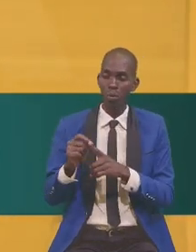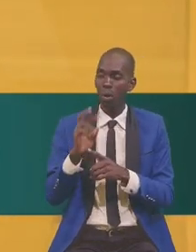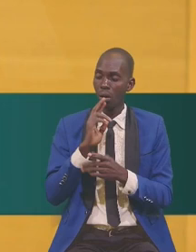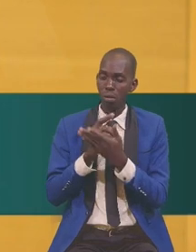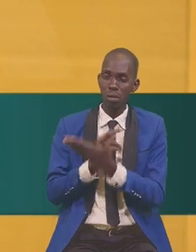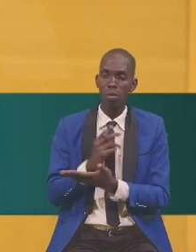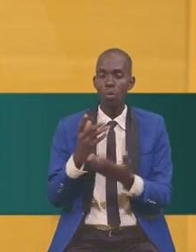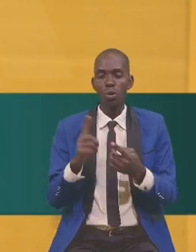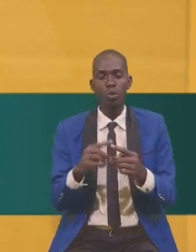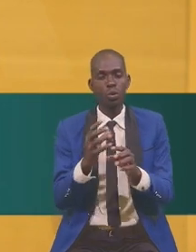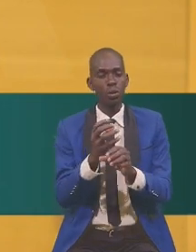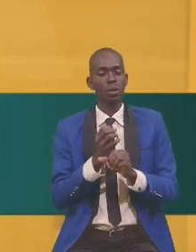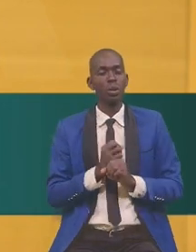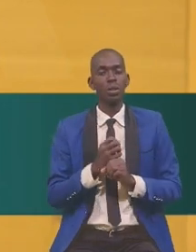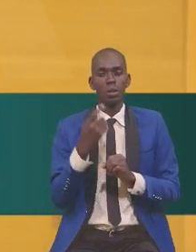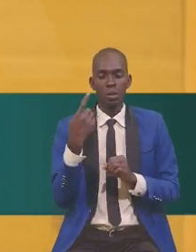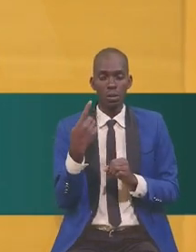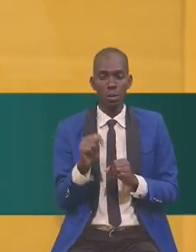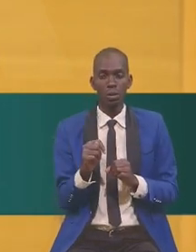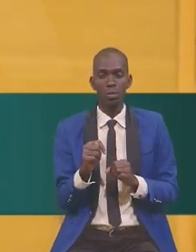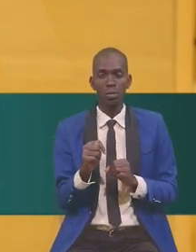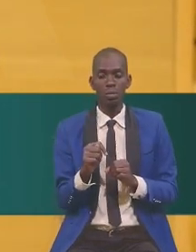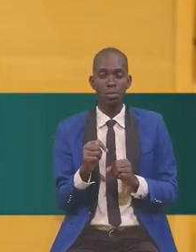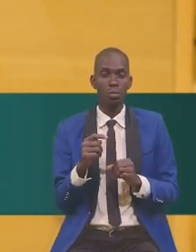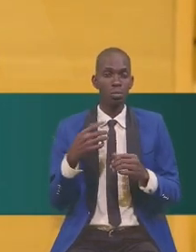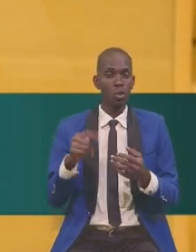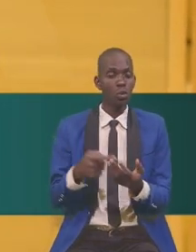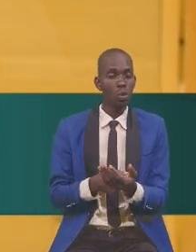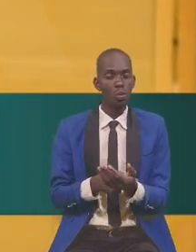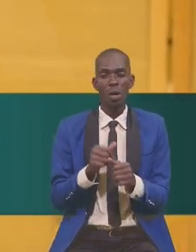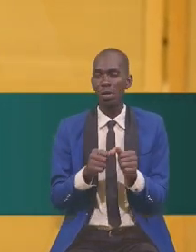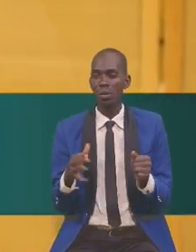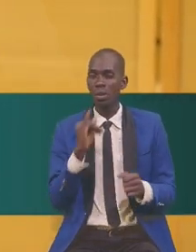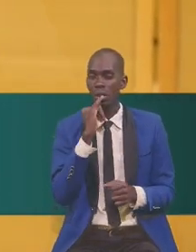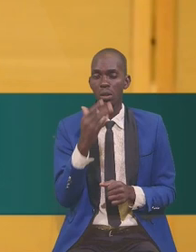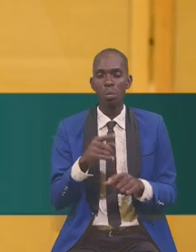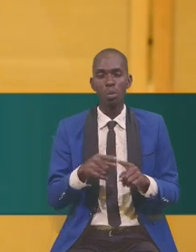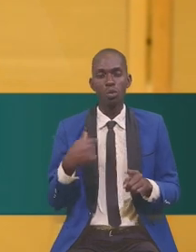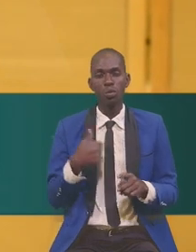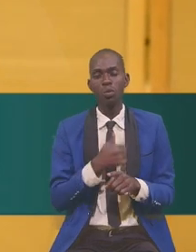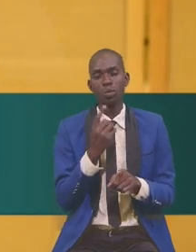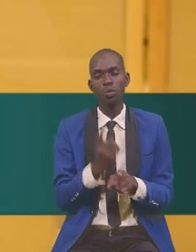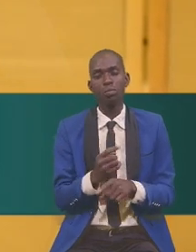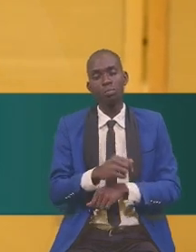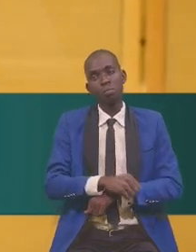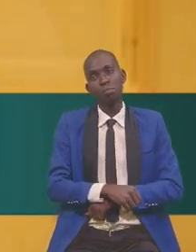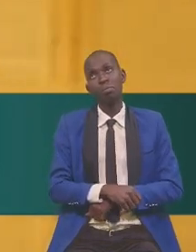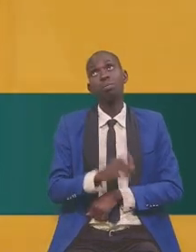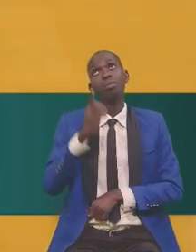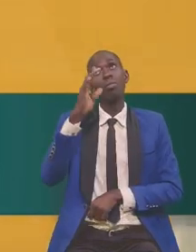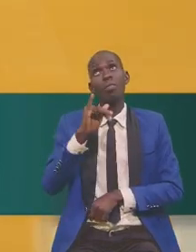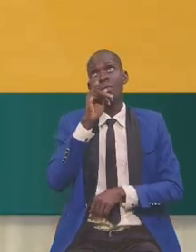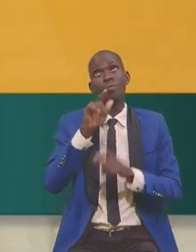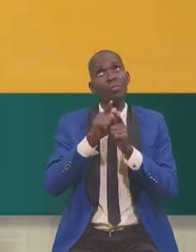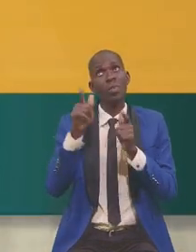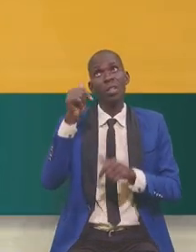proclaim the gospel, everything is there, but we kind of fold our hand. God is great. God will do